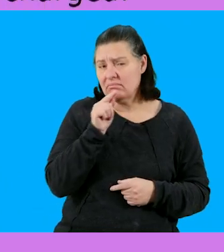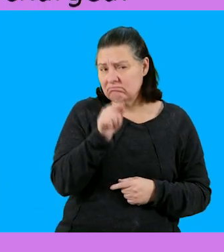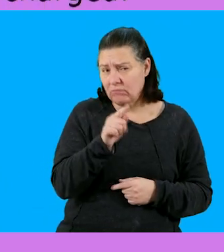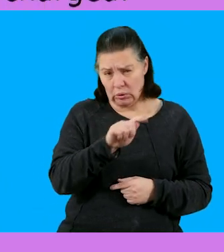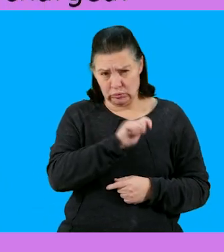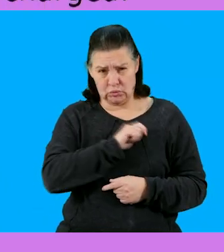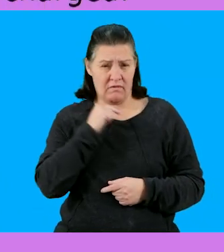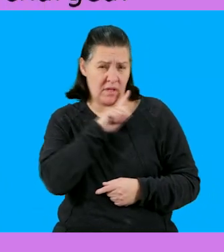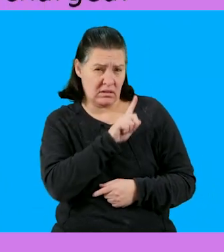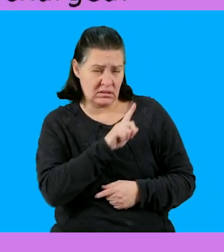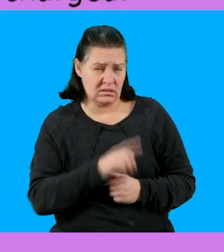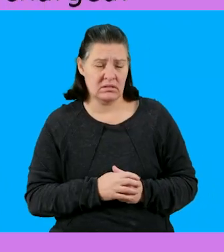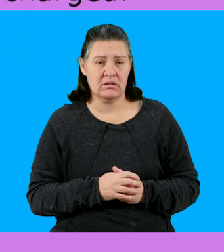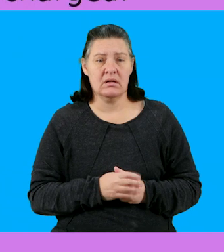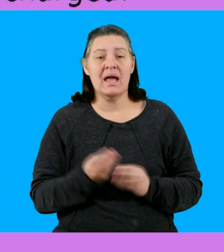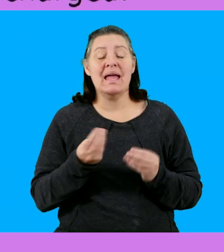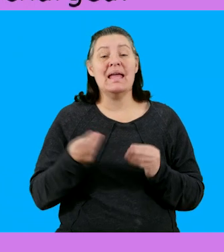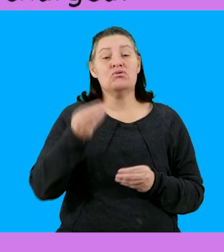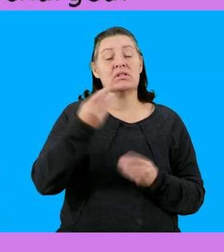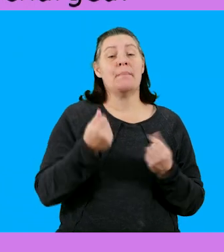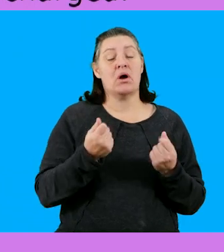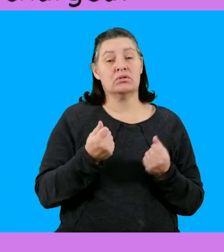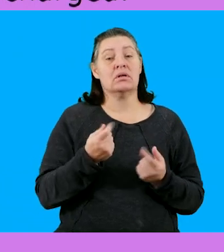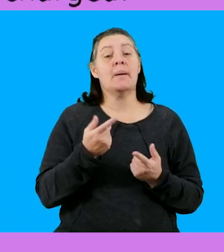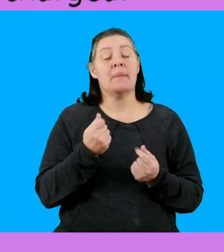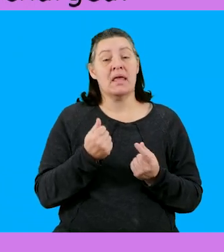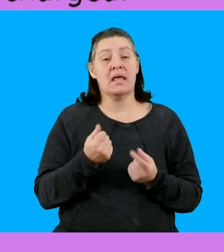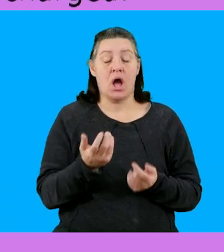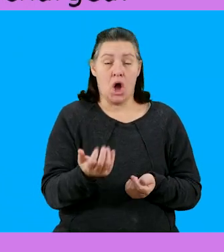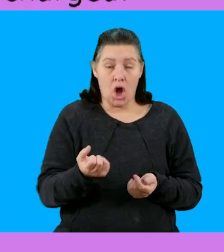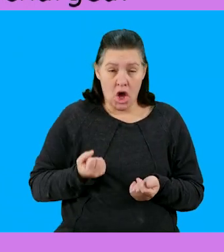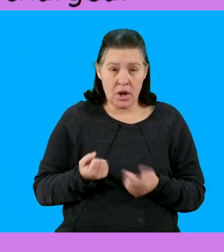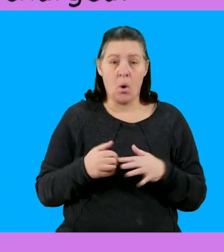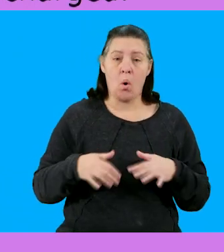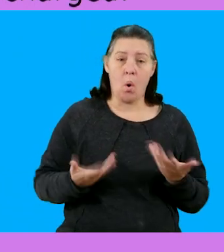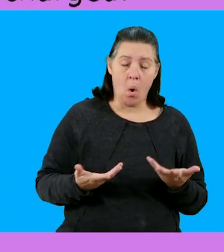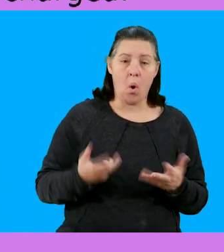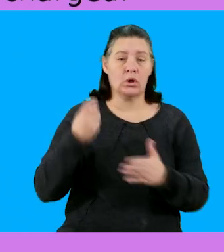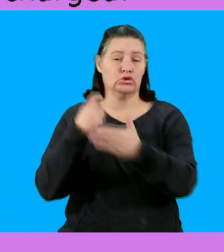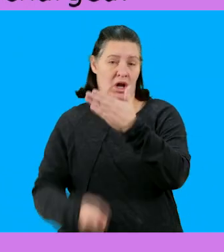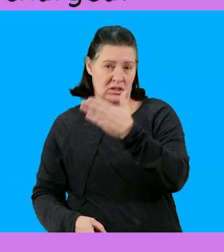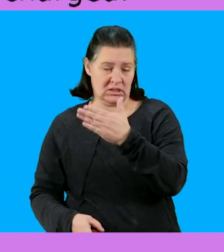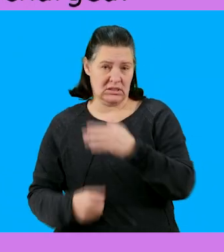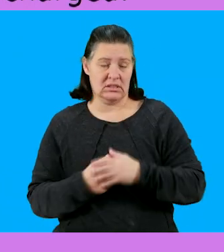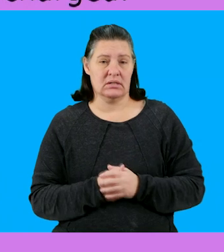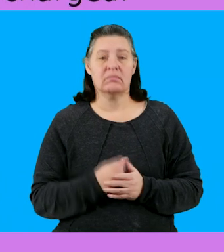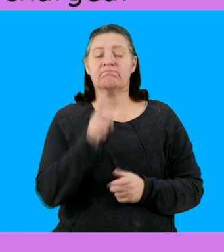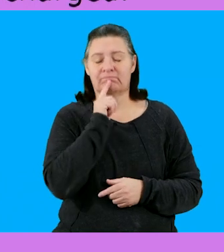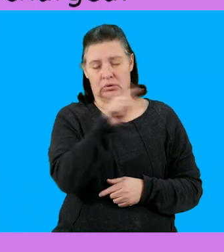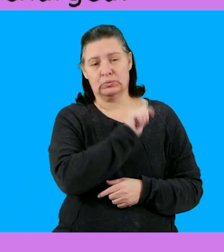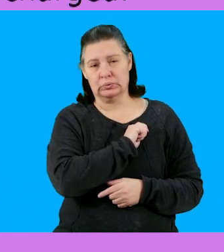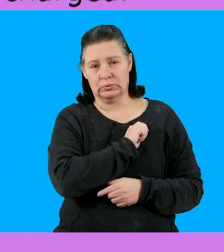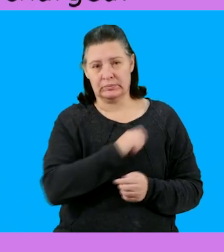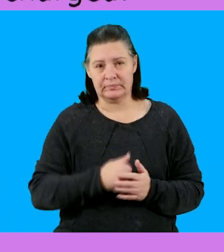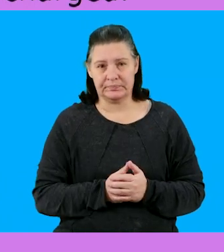whether the following is true or false. Interest is the amount of money that is either earned or charged. So in this case, that